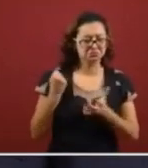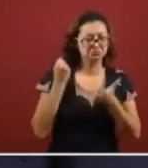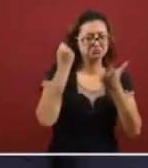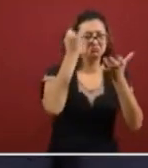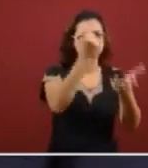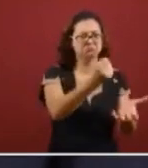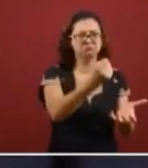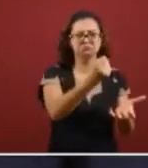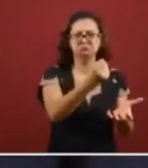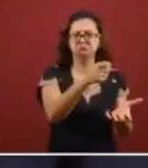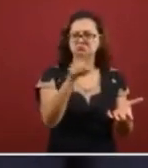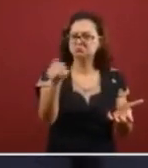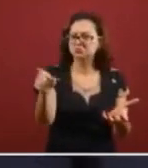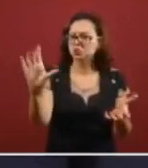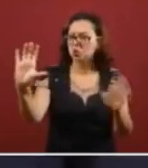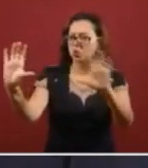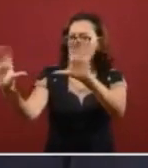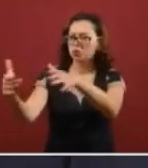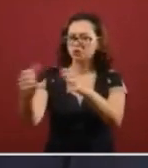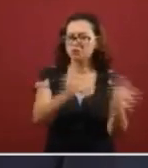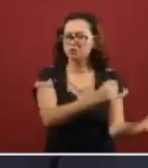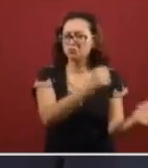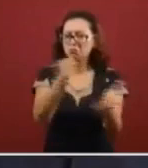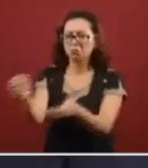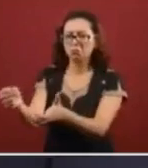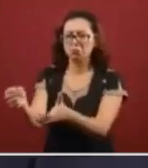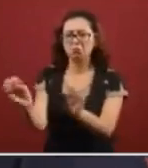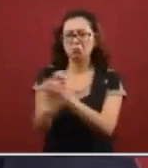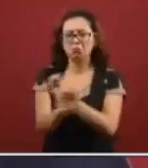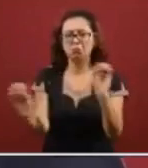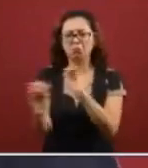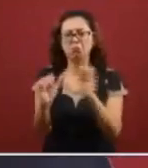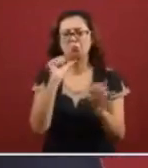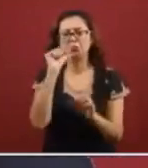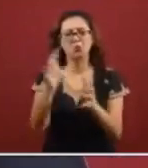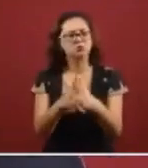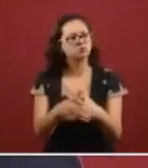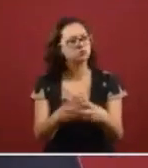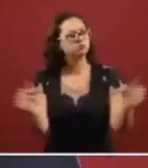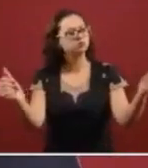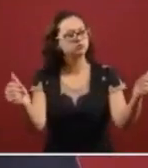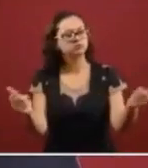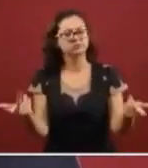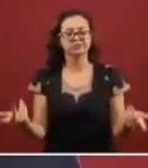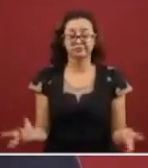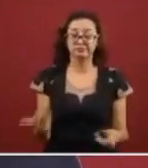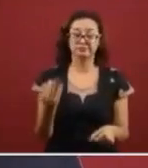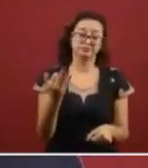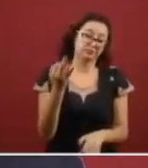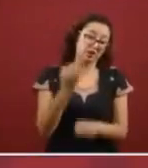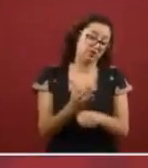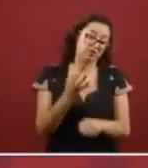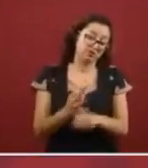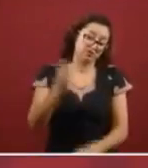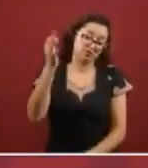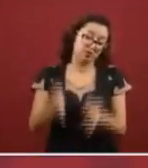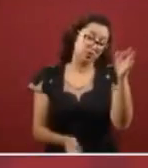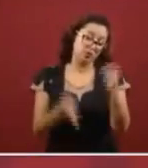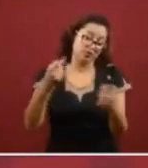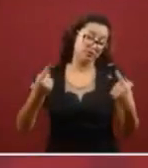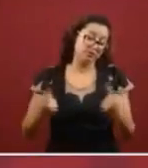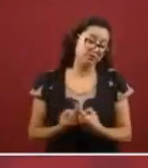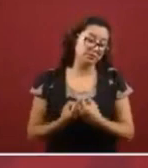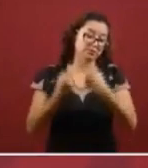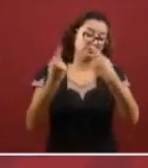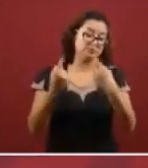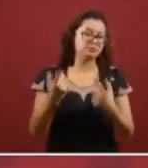It didn't get to them, the resources. So that's the controversy. We're going to wait to see what results.